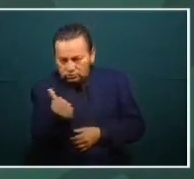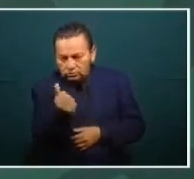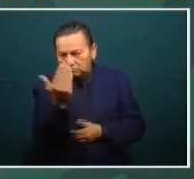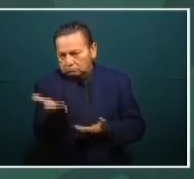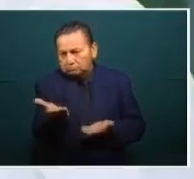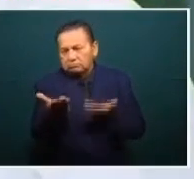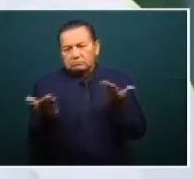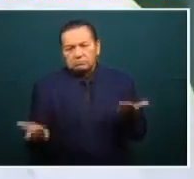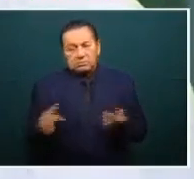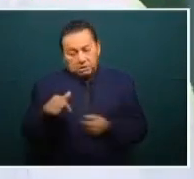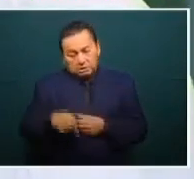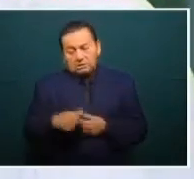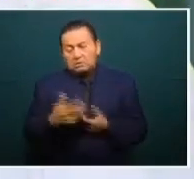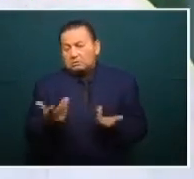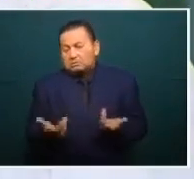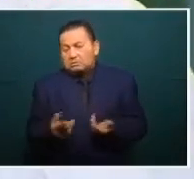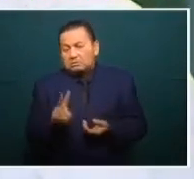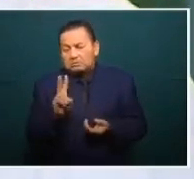foreign